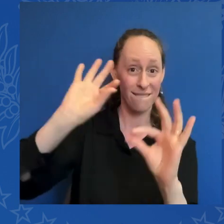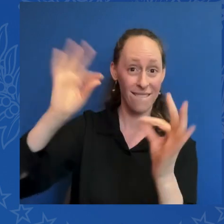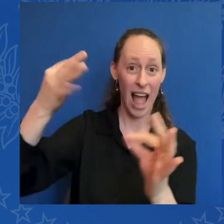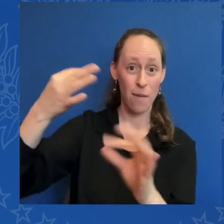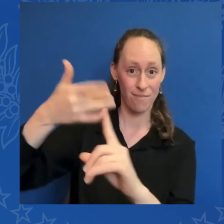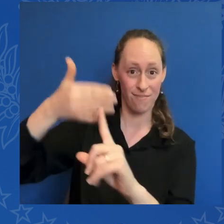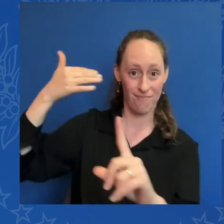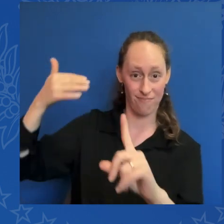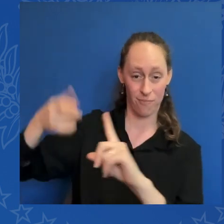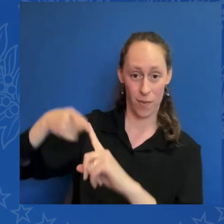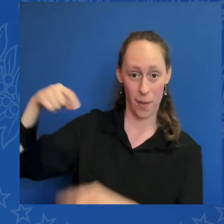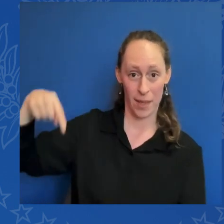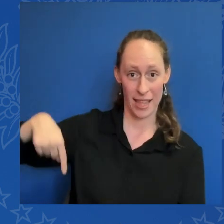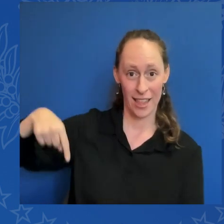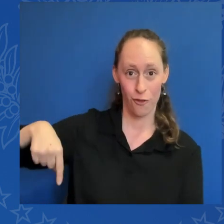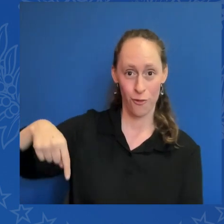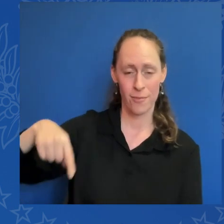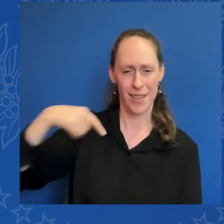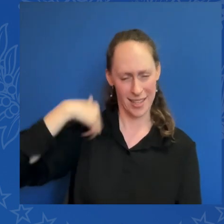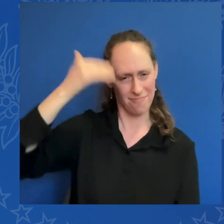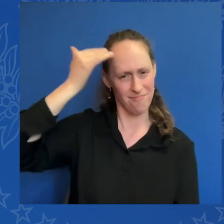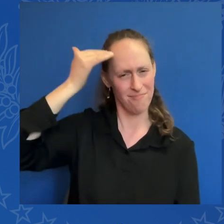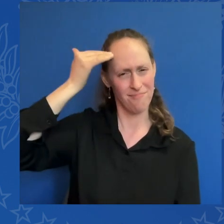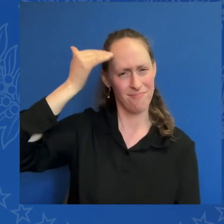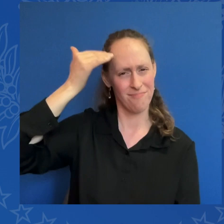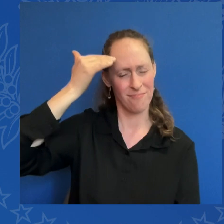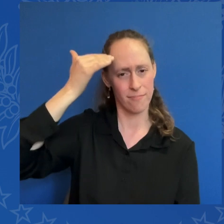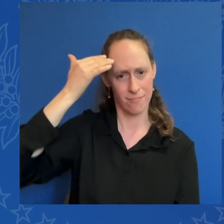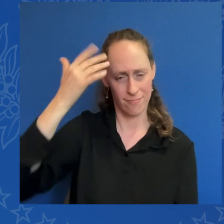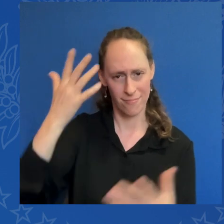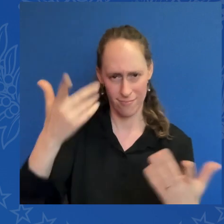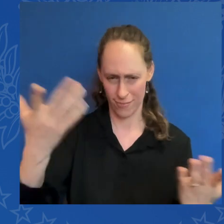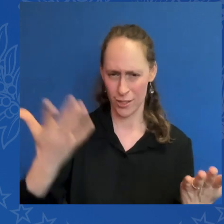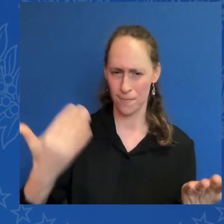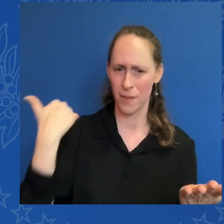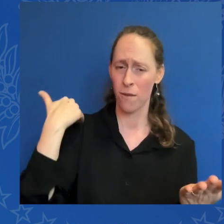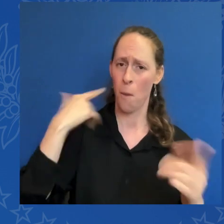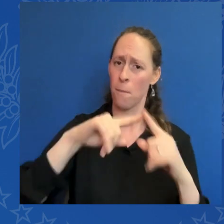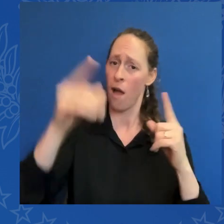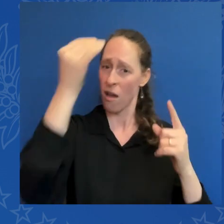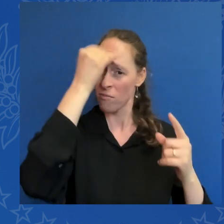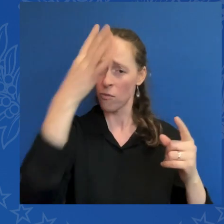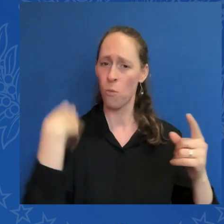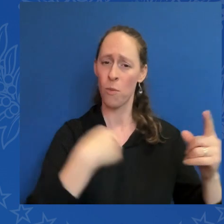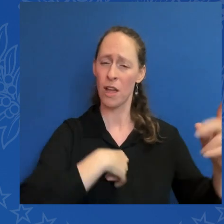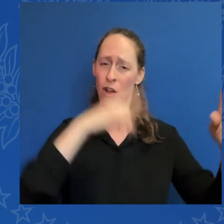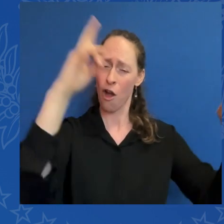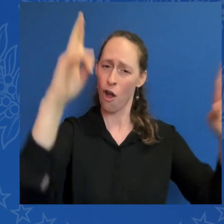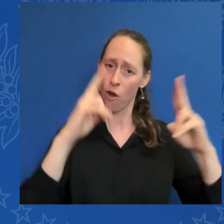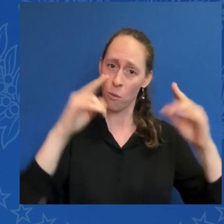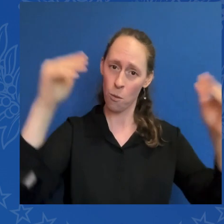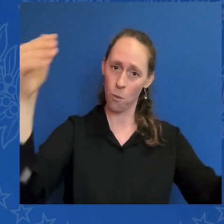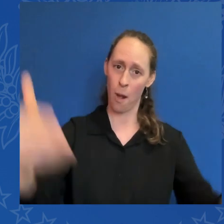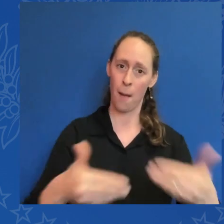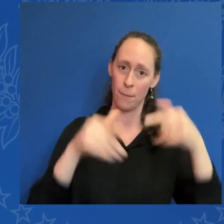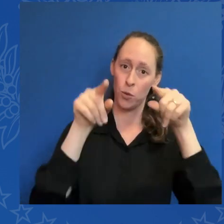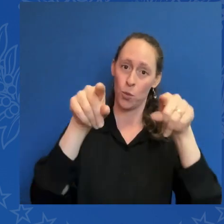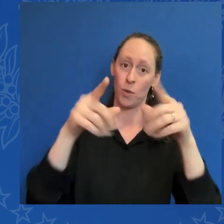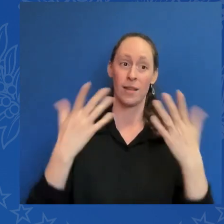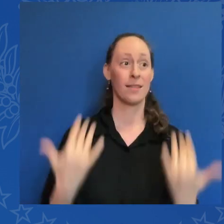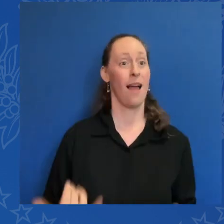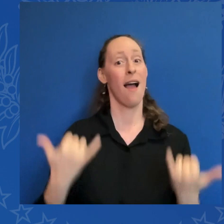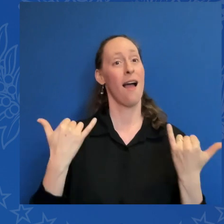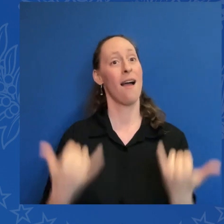are honoured to welcome you as President of the United States of America. And we thank you, President, for your ongoing